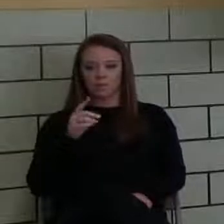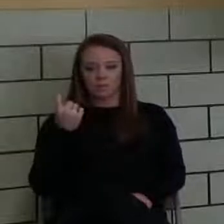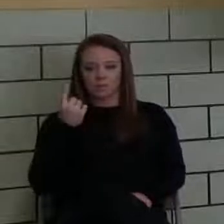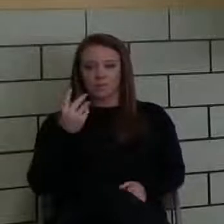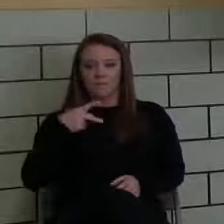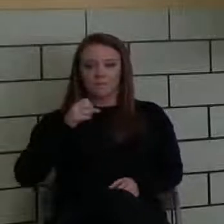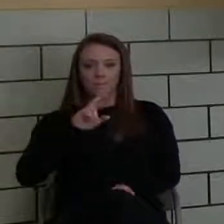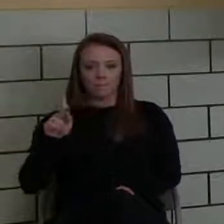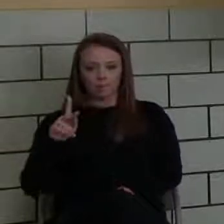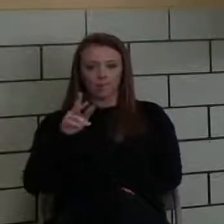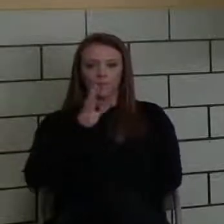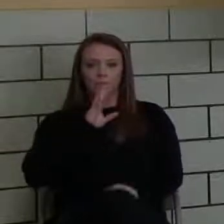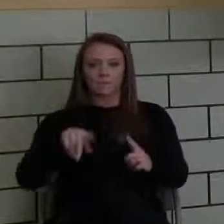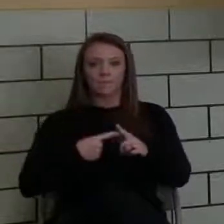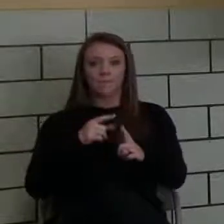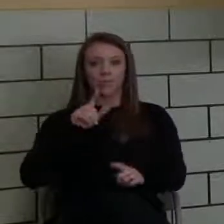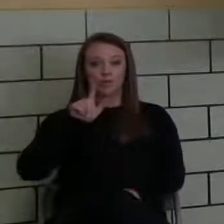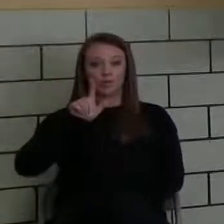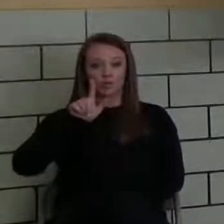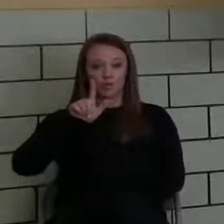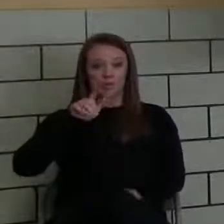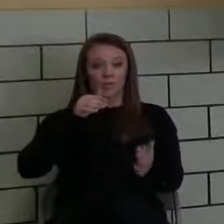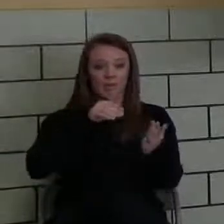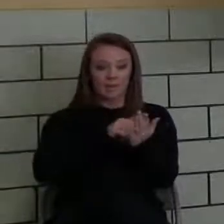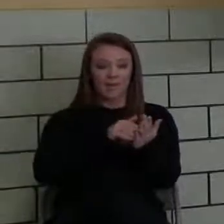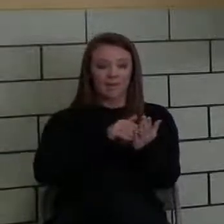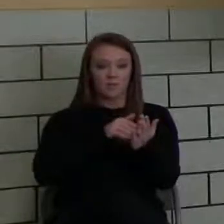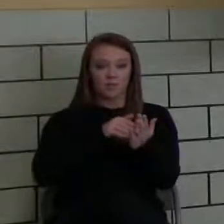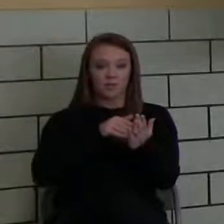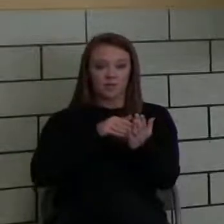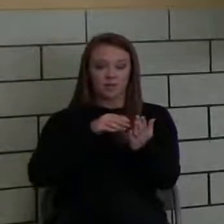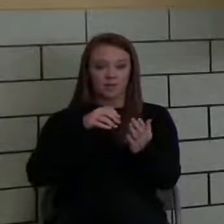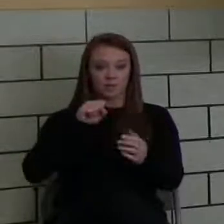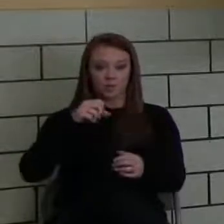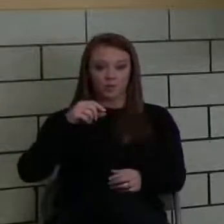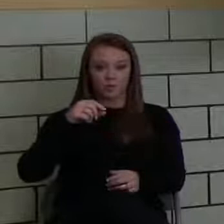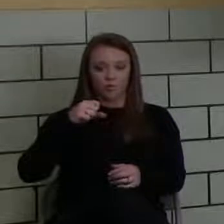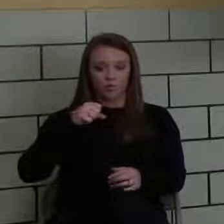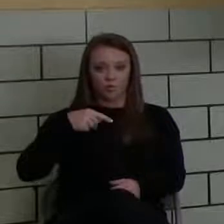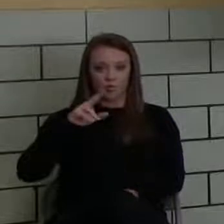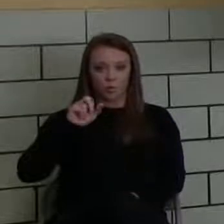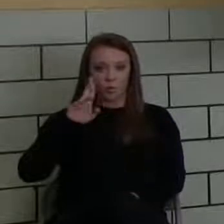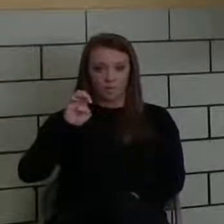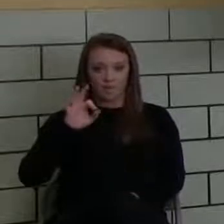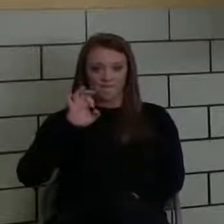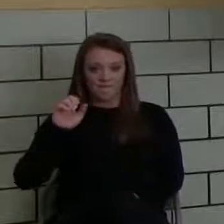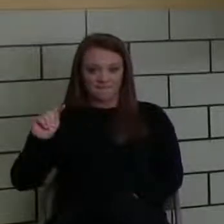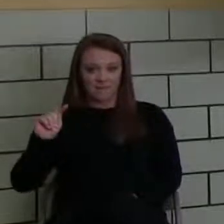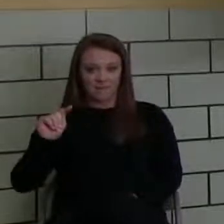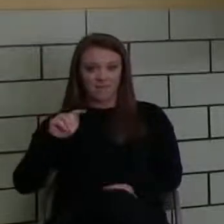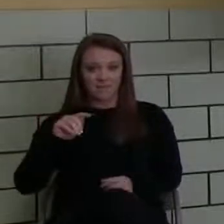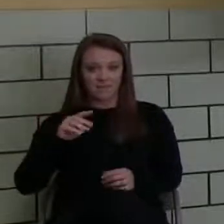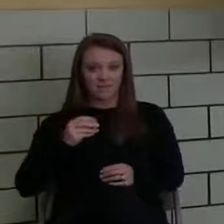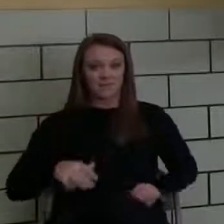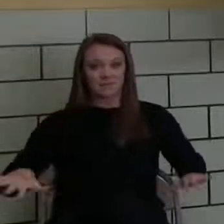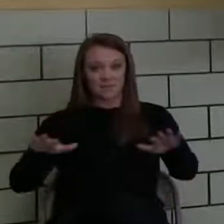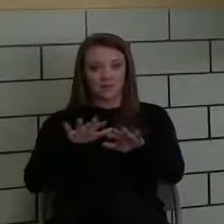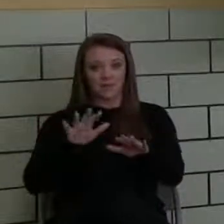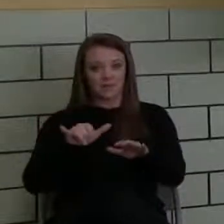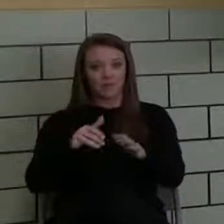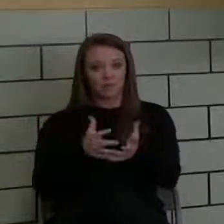20,000, 21,000 square feet of public space being added to this downtown core. That's a significant amount of